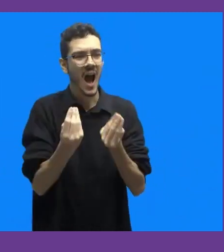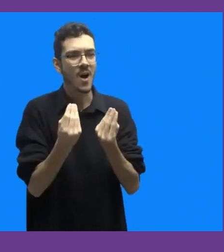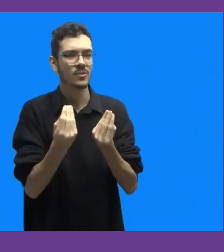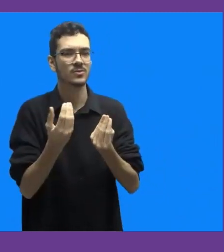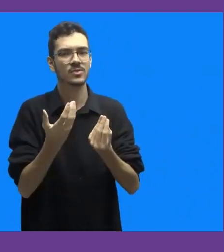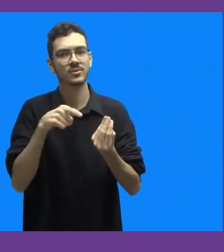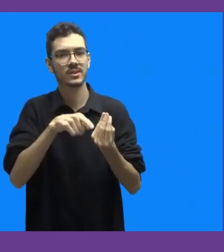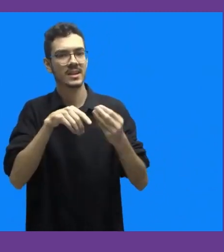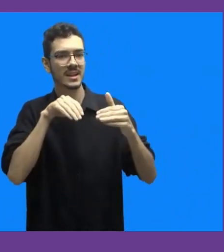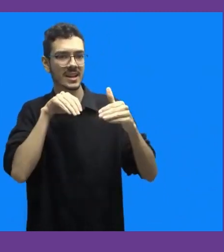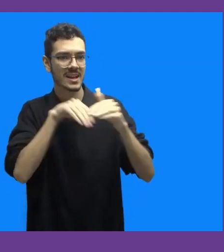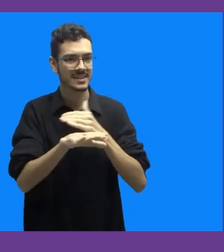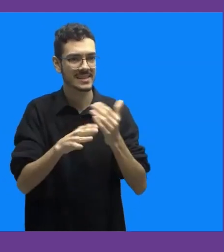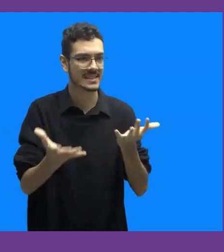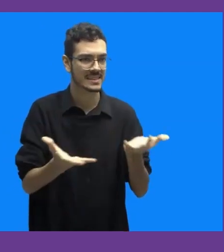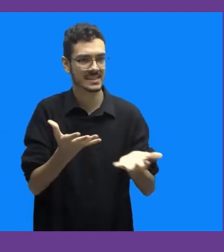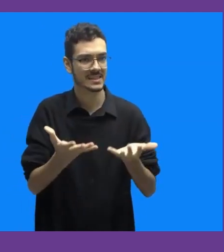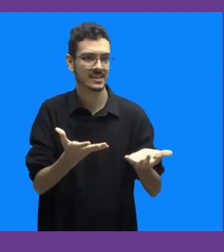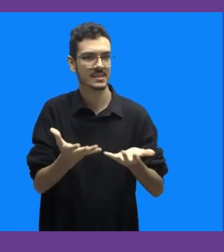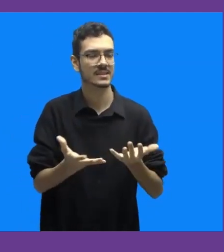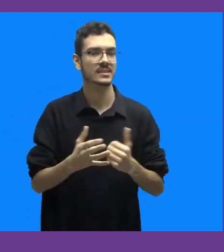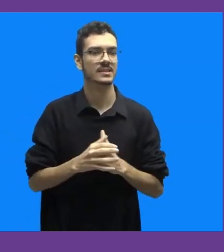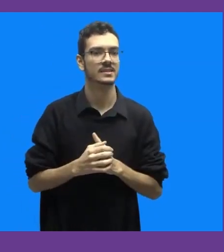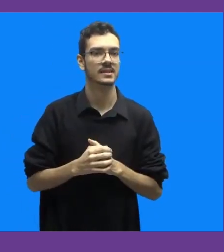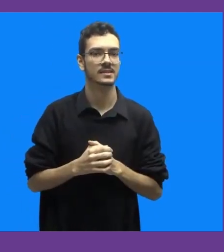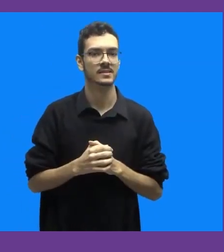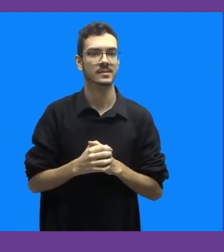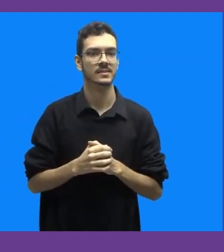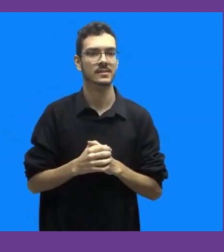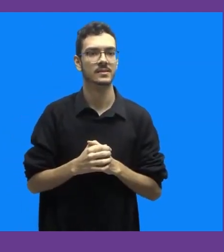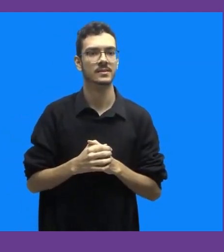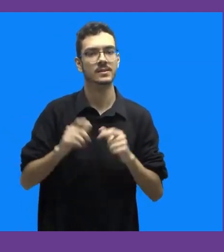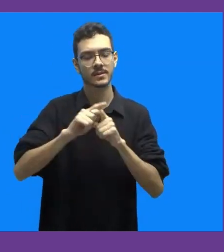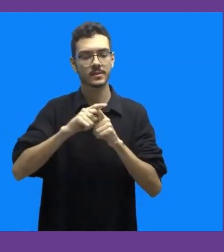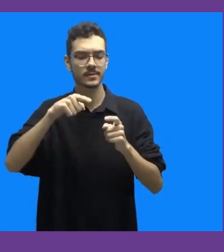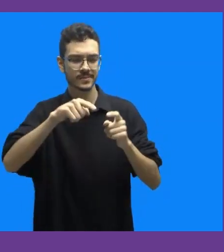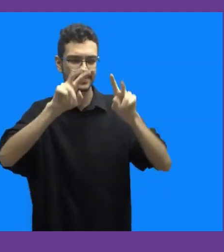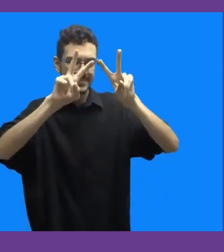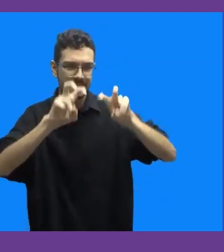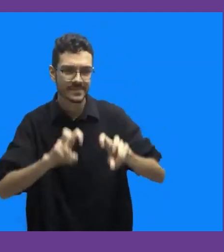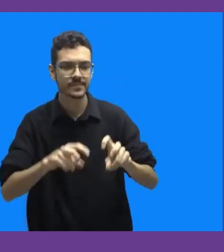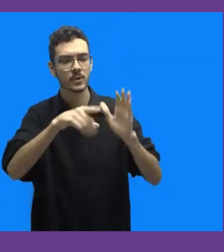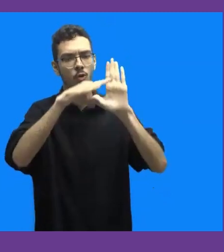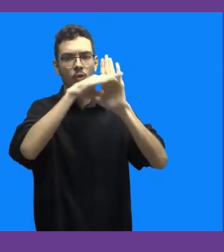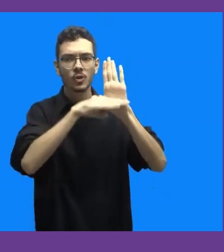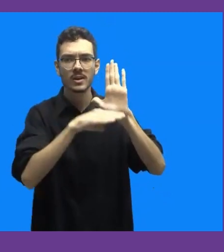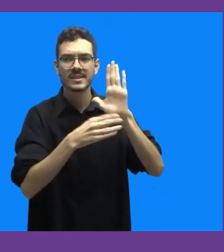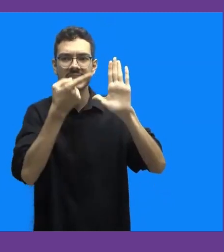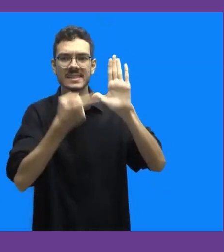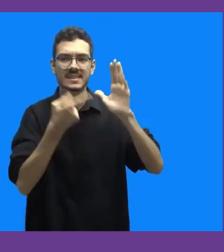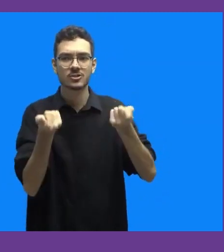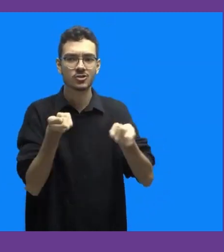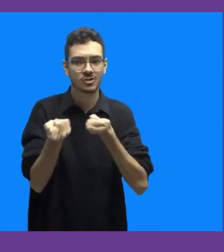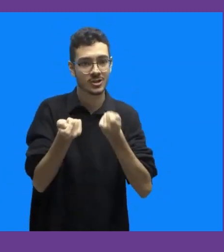started researching, okay, now I was looking at building regulations. And over the course of a couple of years, I realised actually I didn't have to have all the